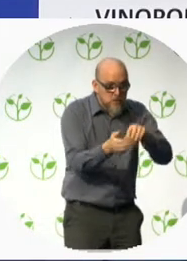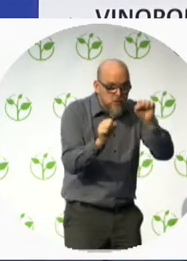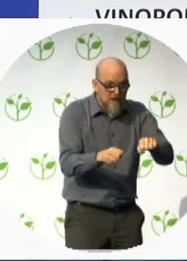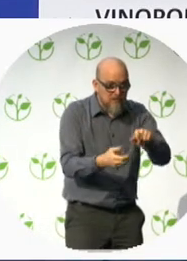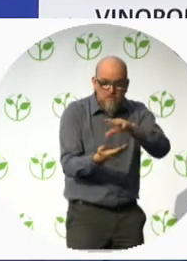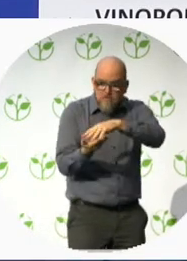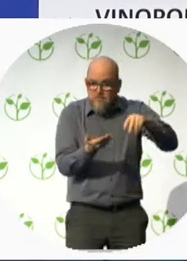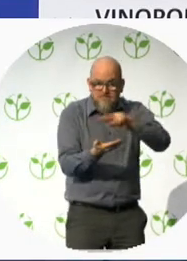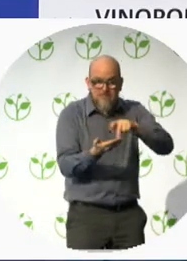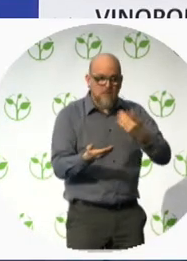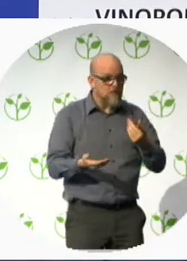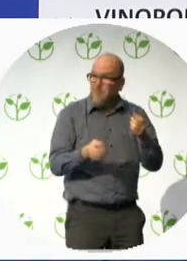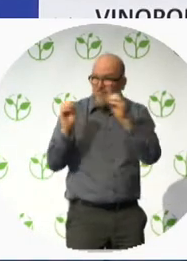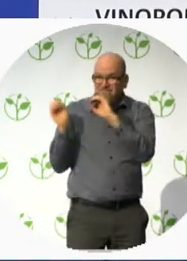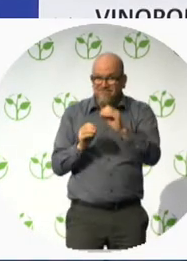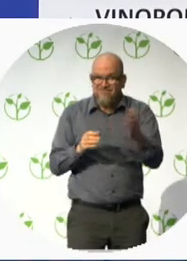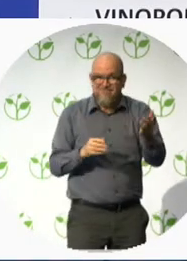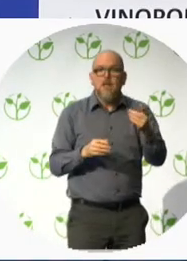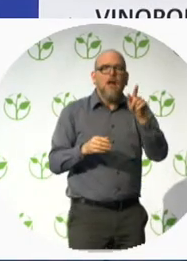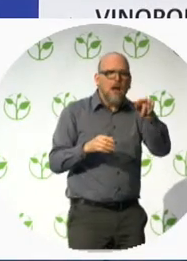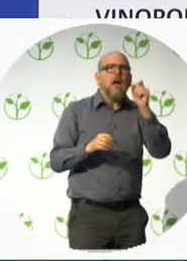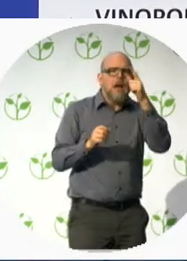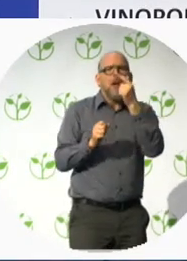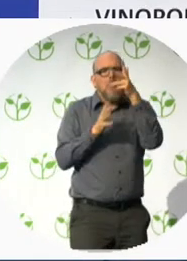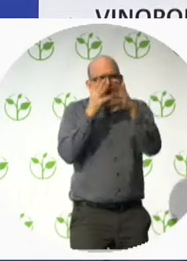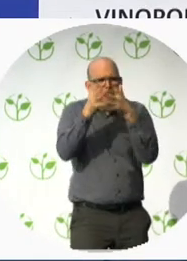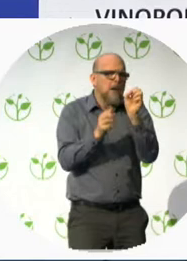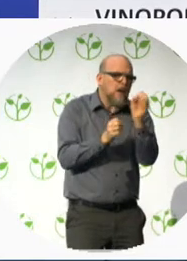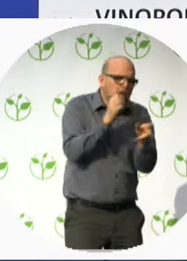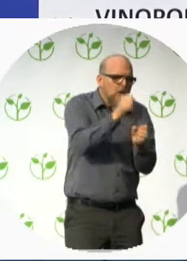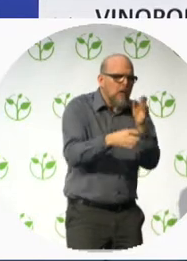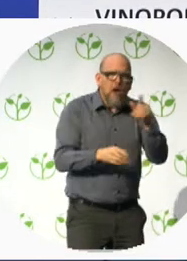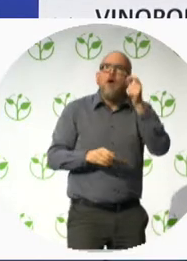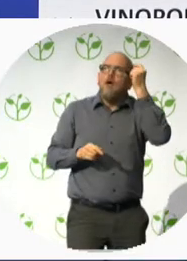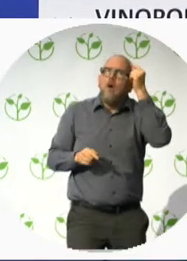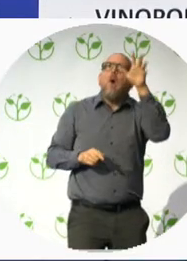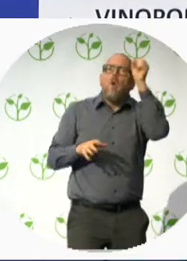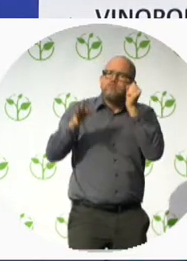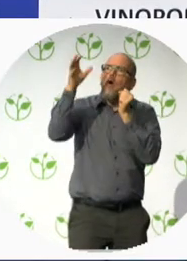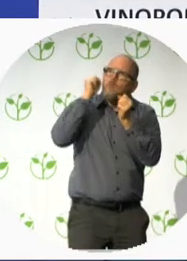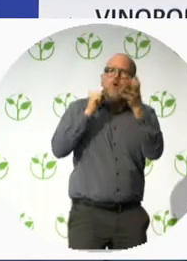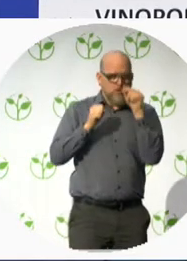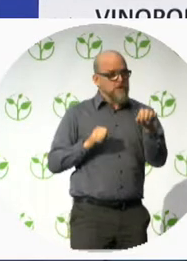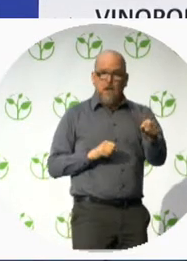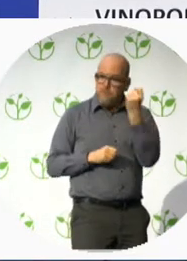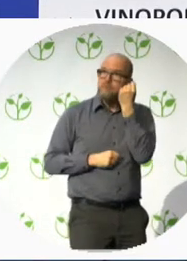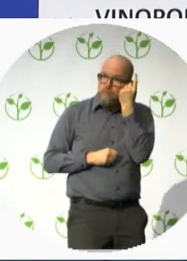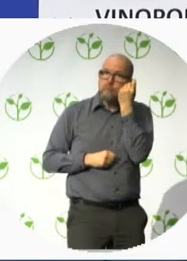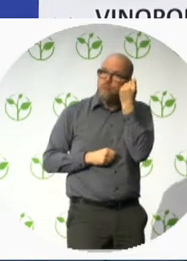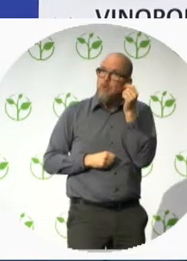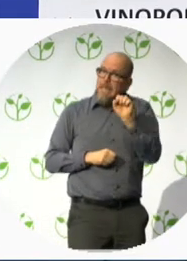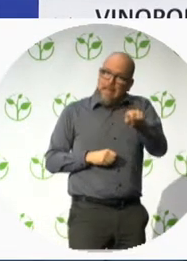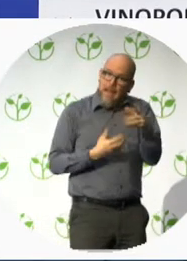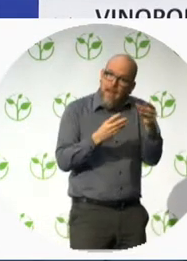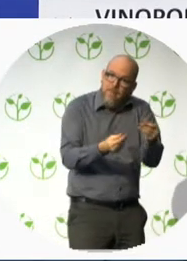understand something that is provided in sign language very easily. So one of our challenges was, how do we